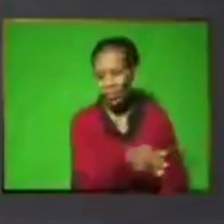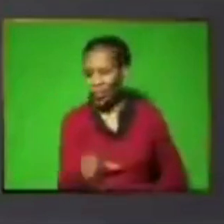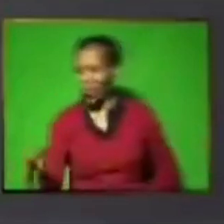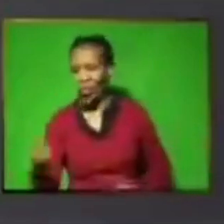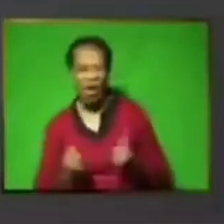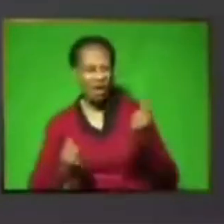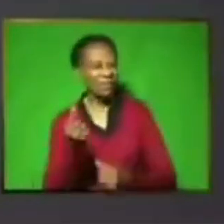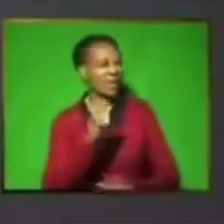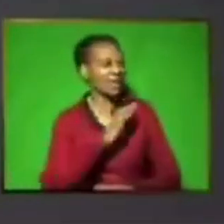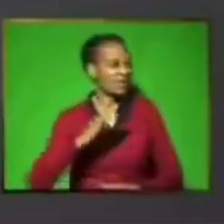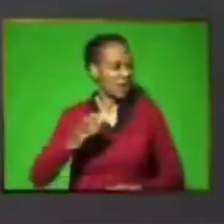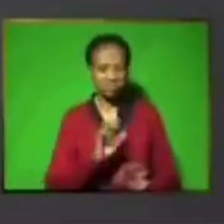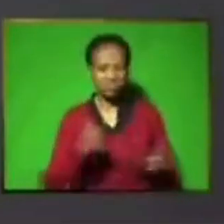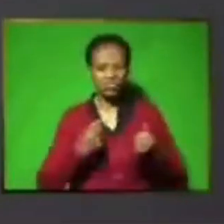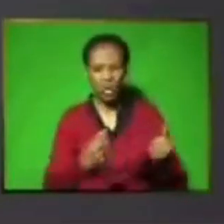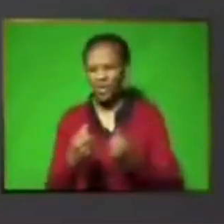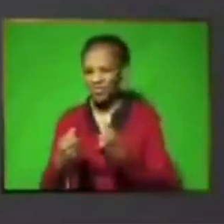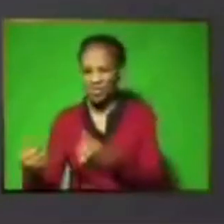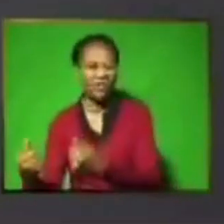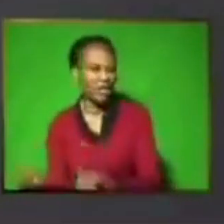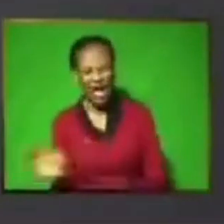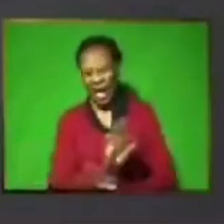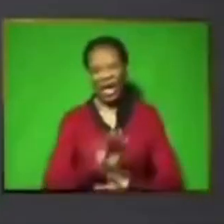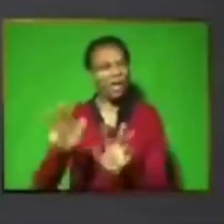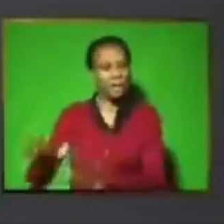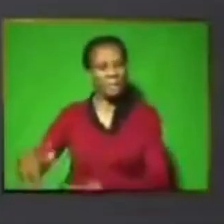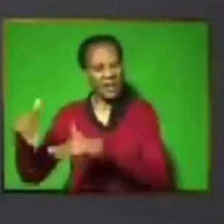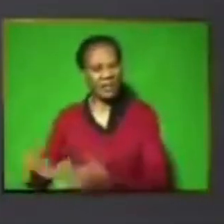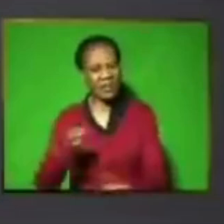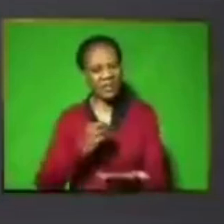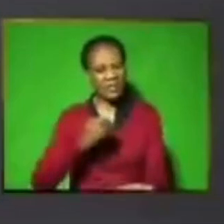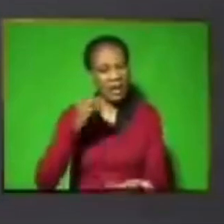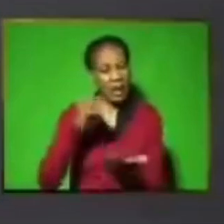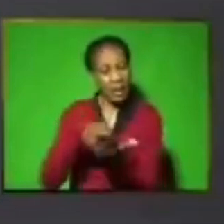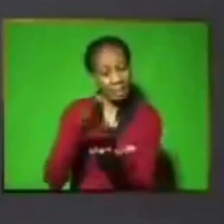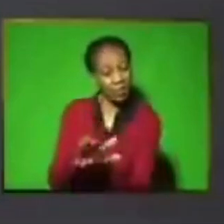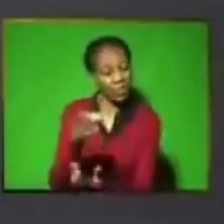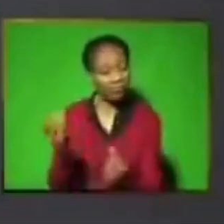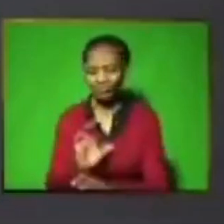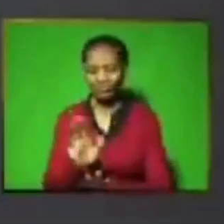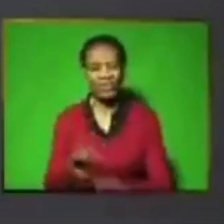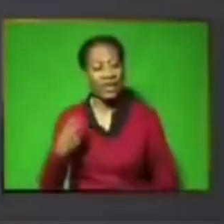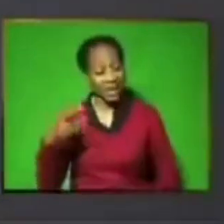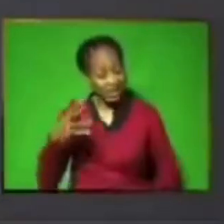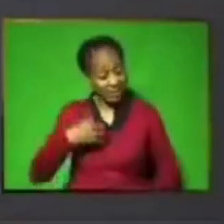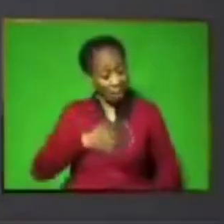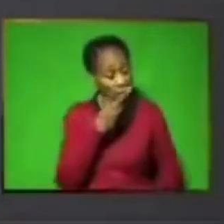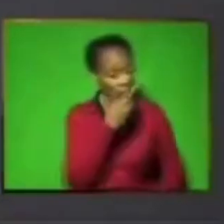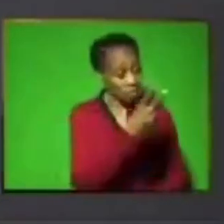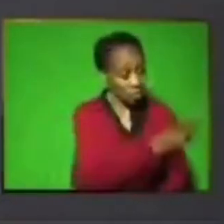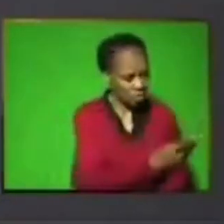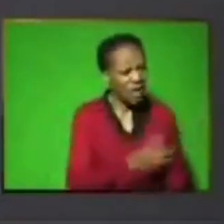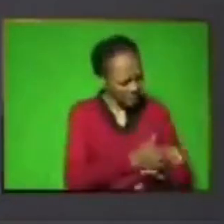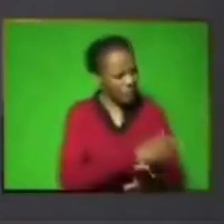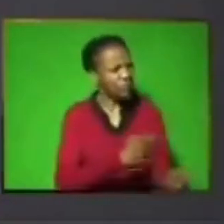need cabinet to make, we don't need parliament to make an appointment. When we want to see each other, we have done